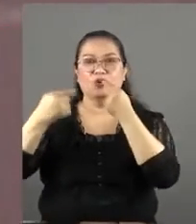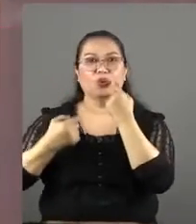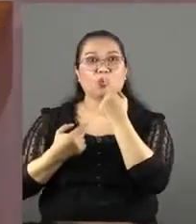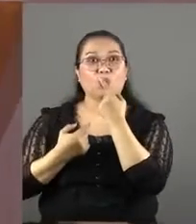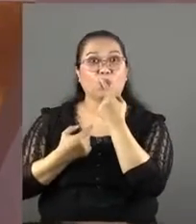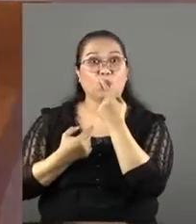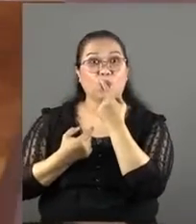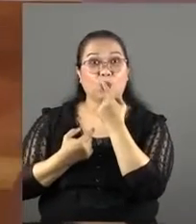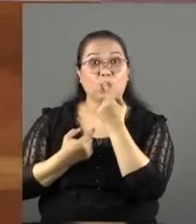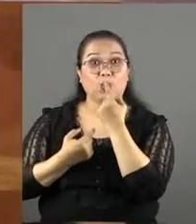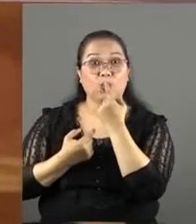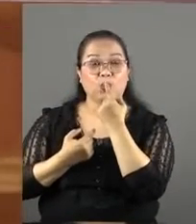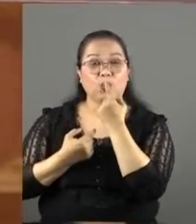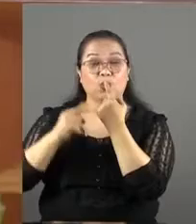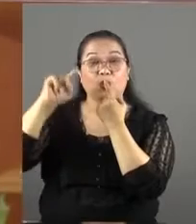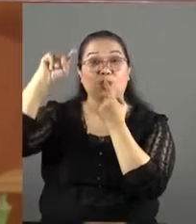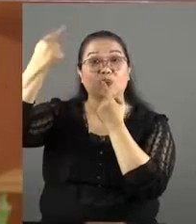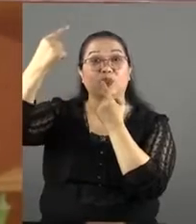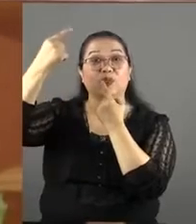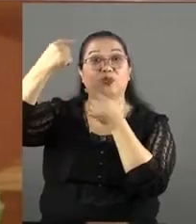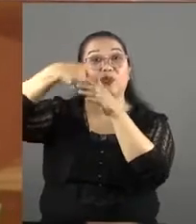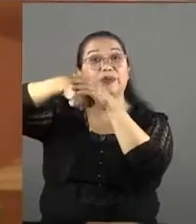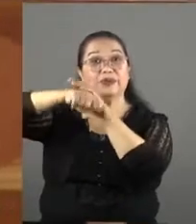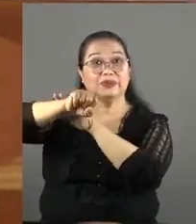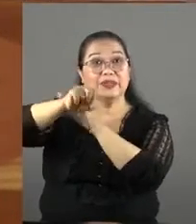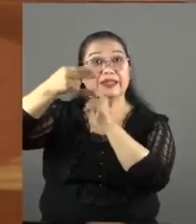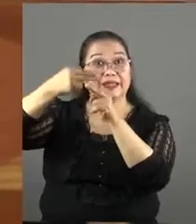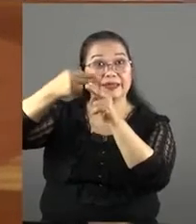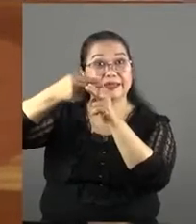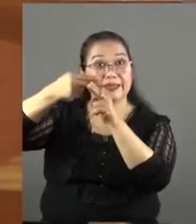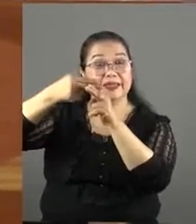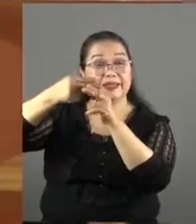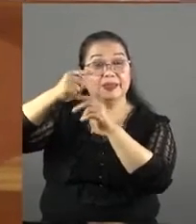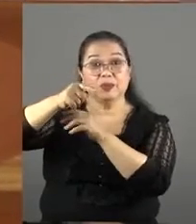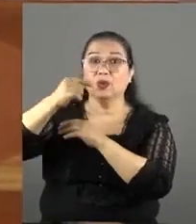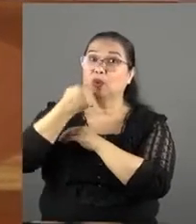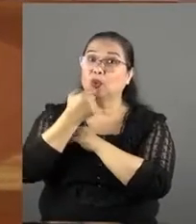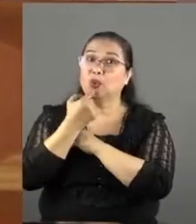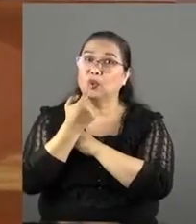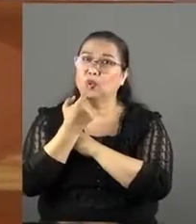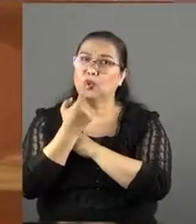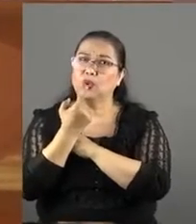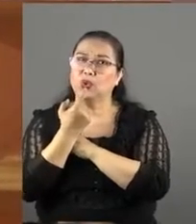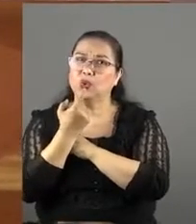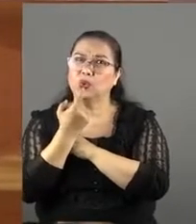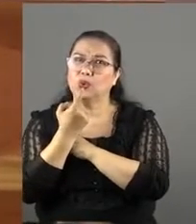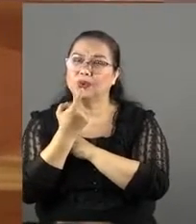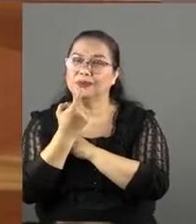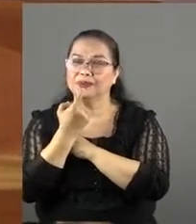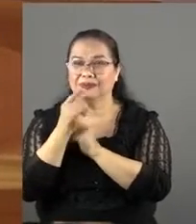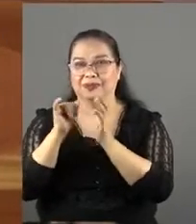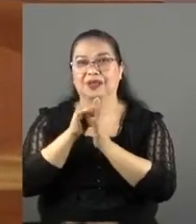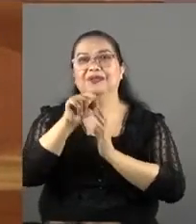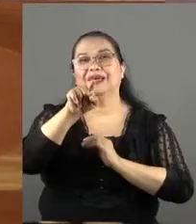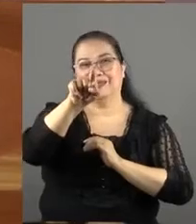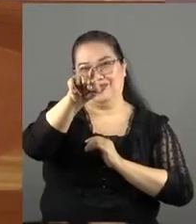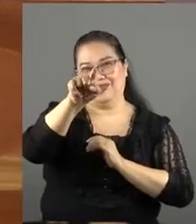are? The firstborn whose names are written in heaven. You know who those are? That's you.